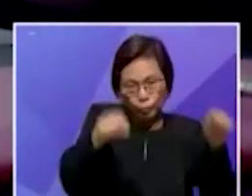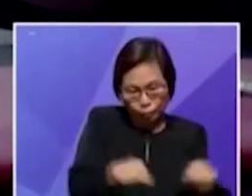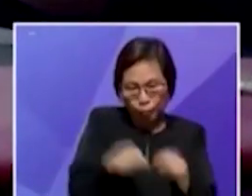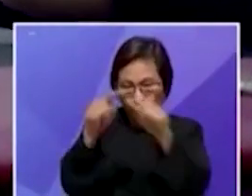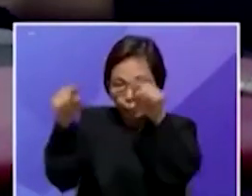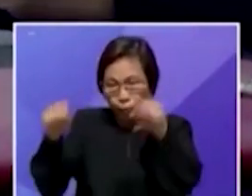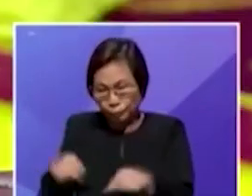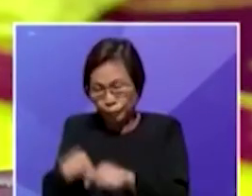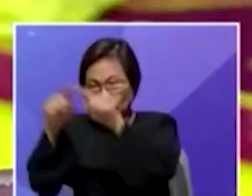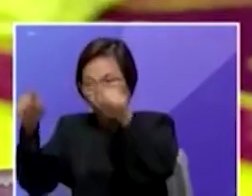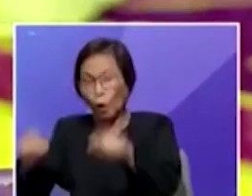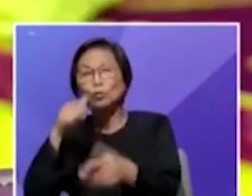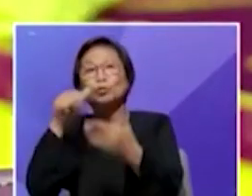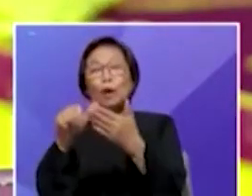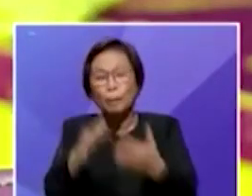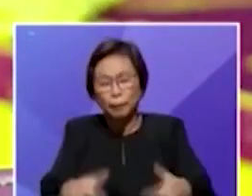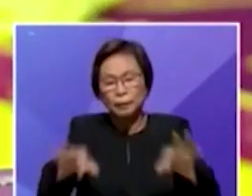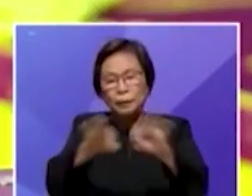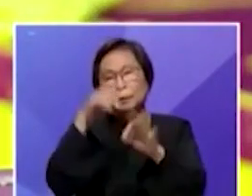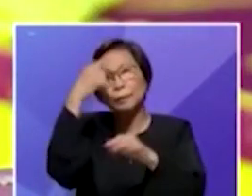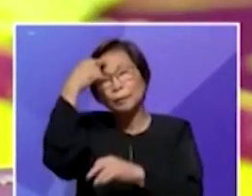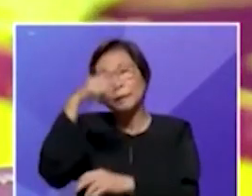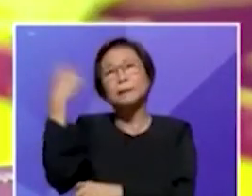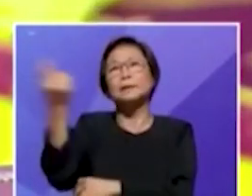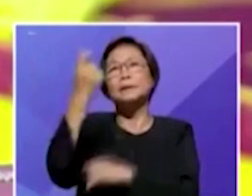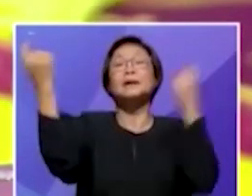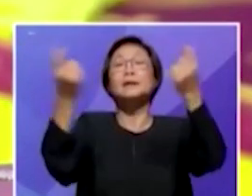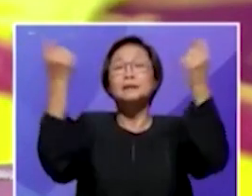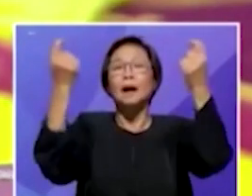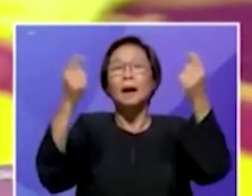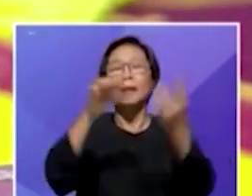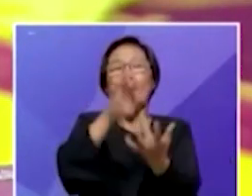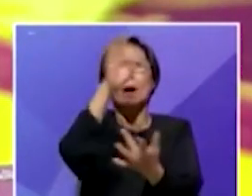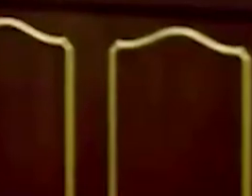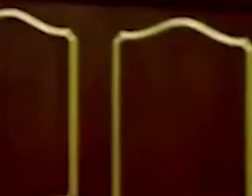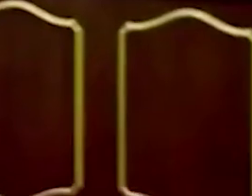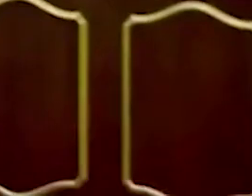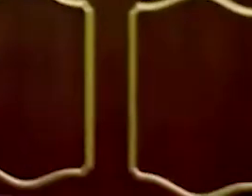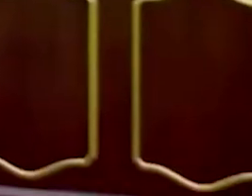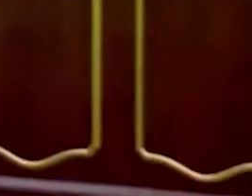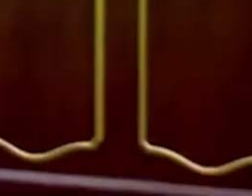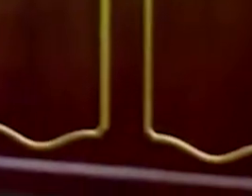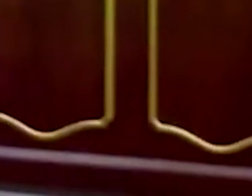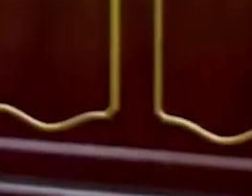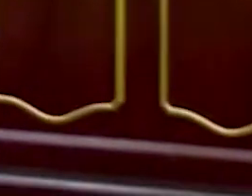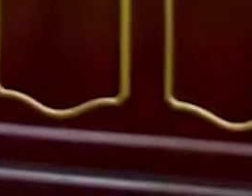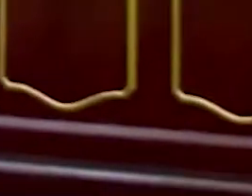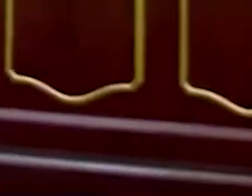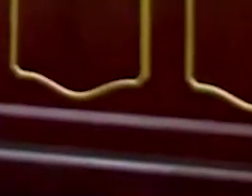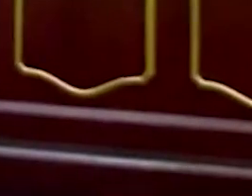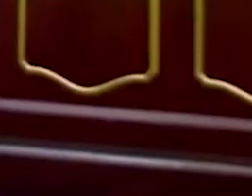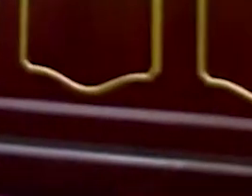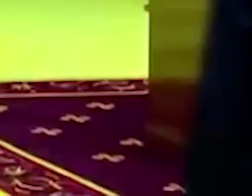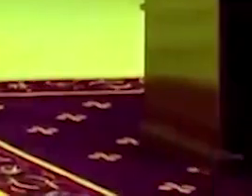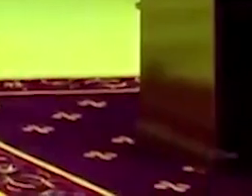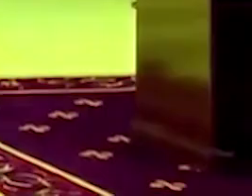in a 2018 election over a scandal at state fund 1MDB. He becomes Malaysia's third prime minister since the 2018 election, after